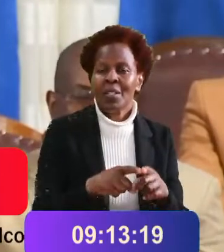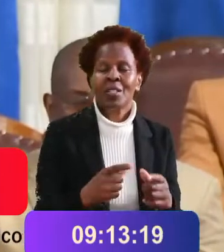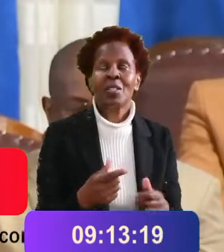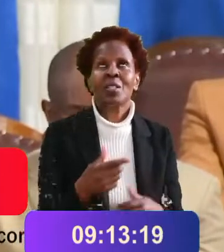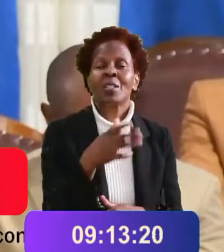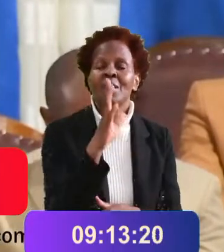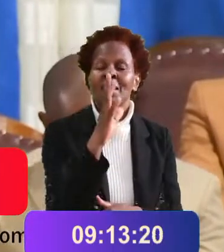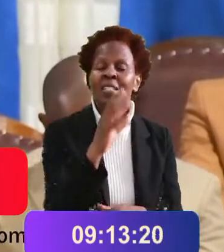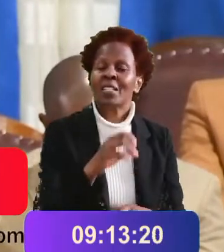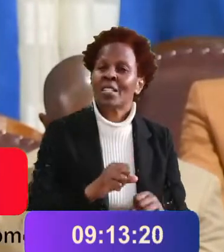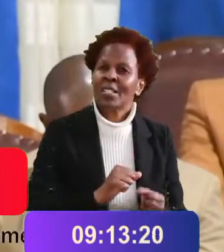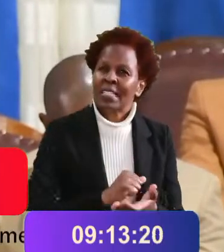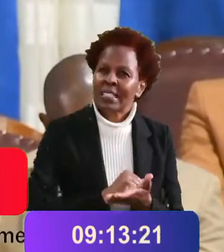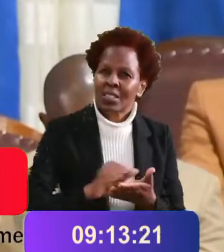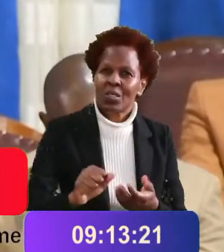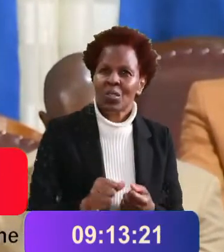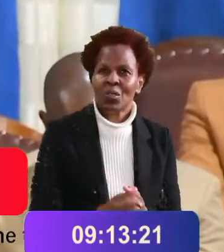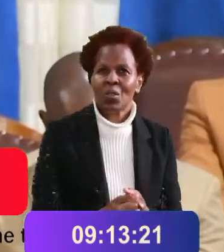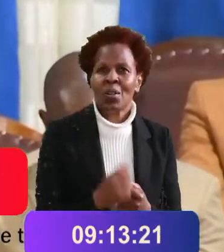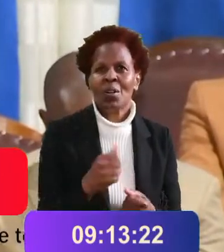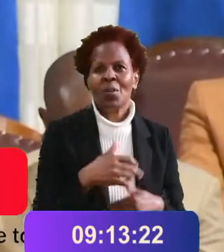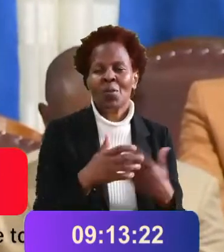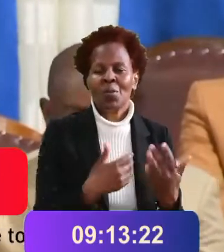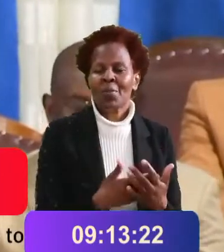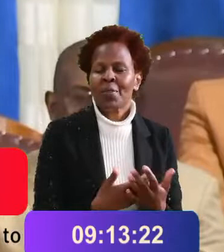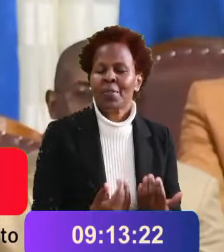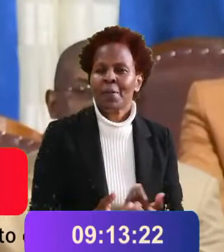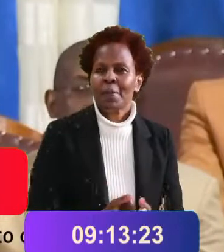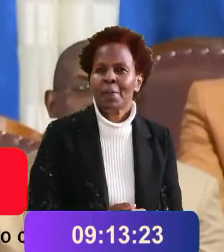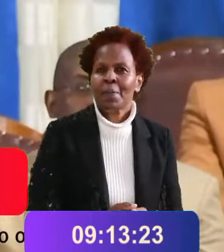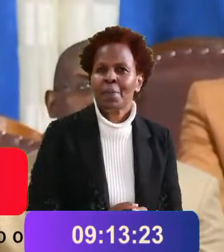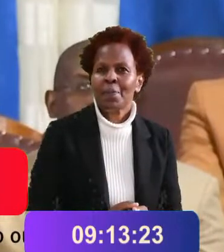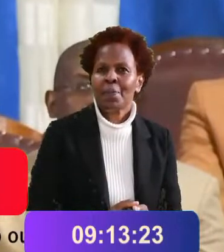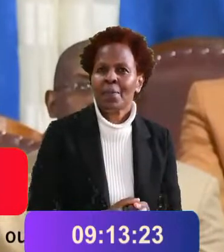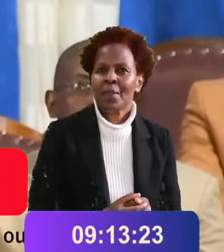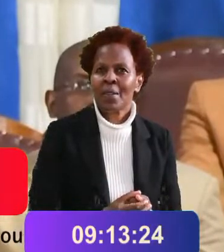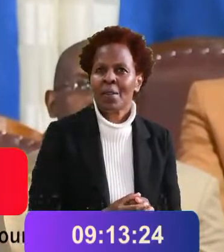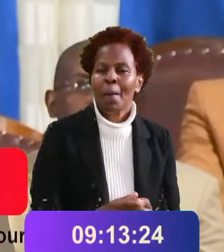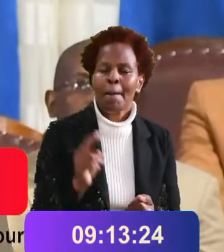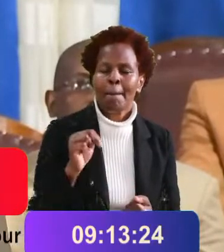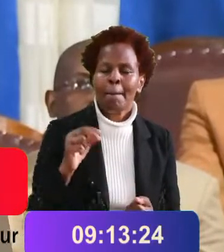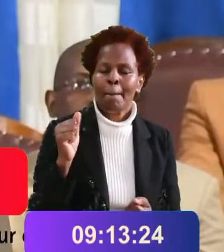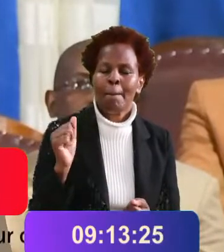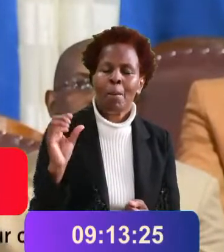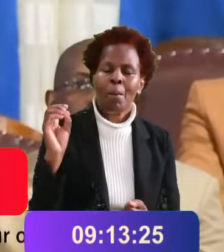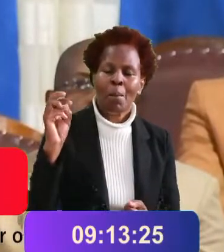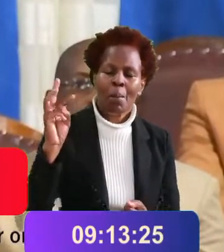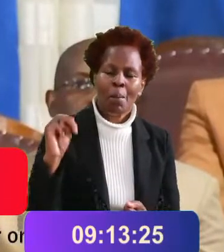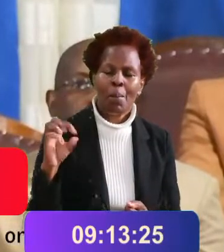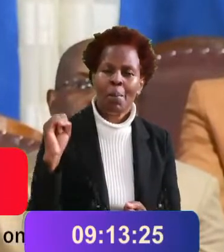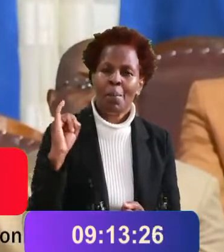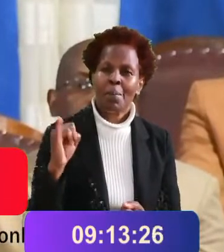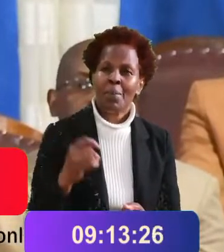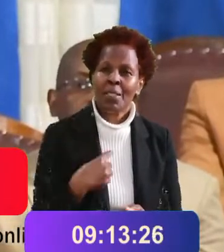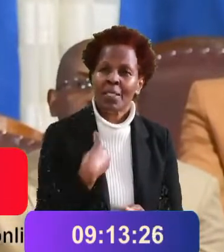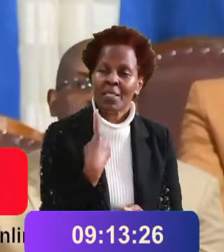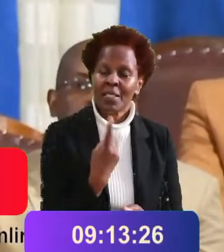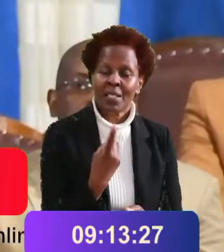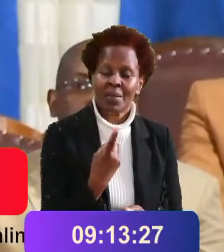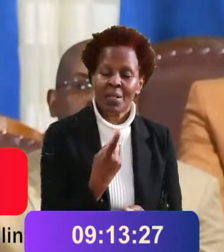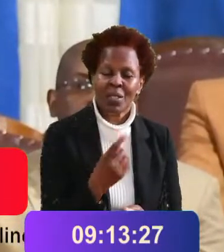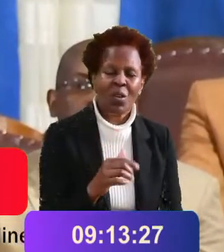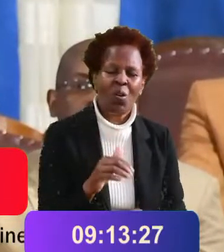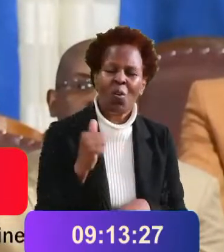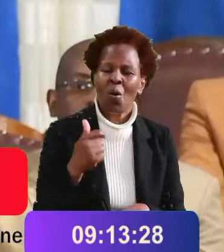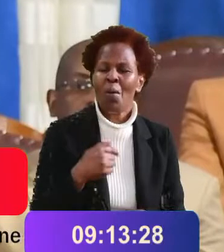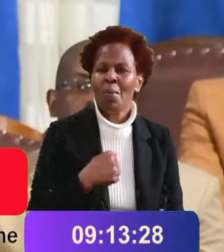to destroy the Israelites. Naomi protests and says, call me Mara